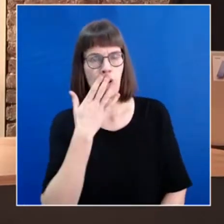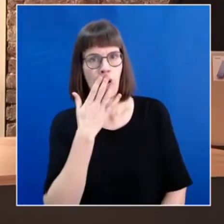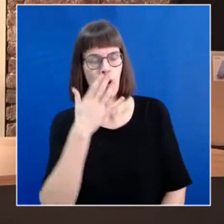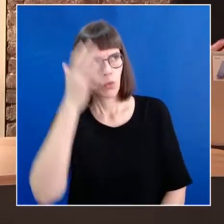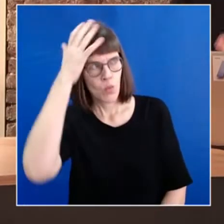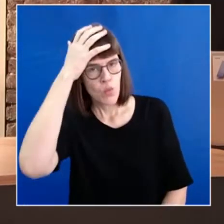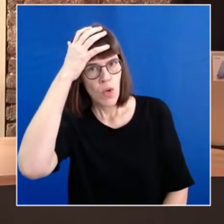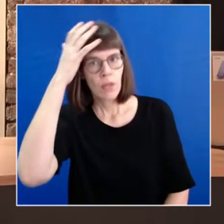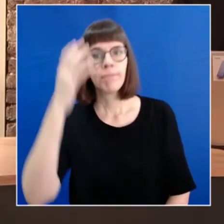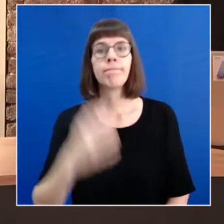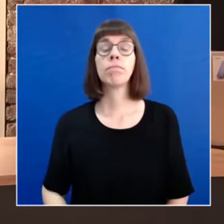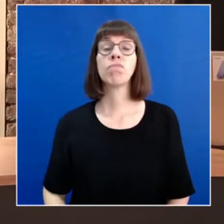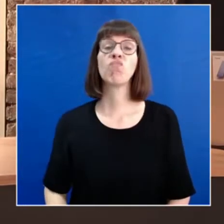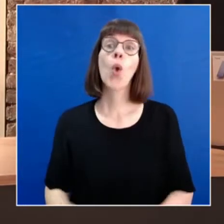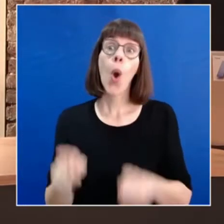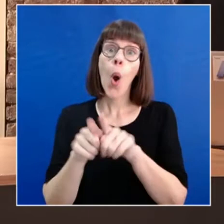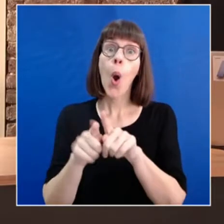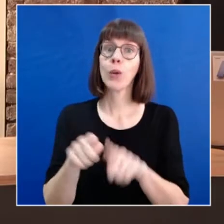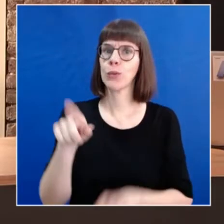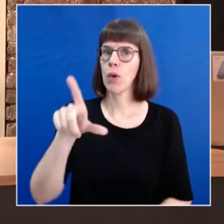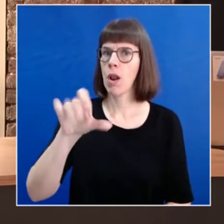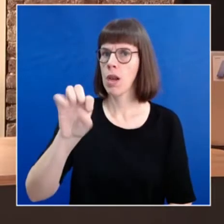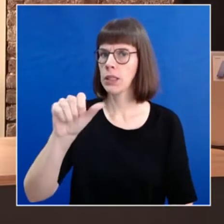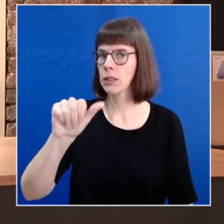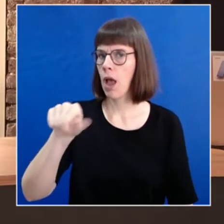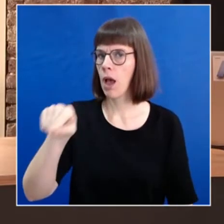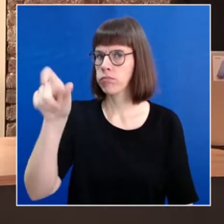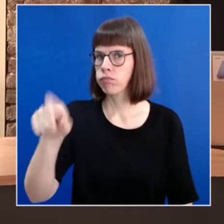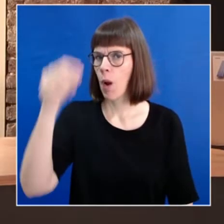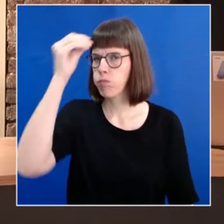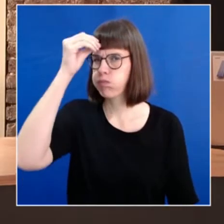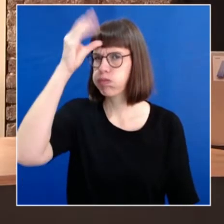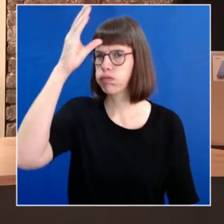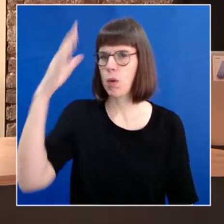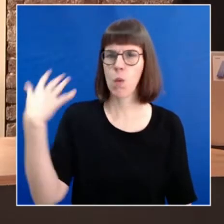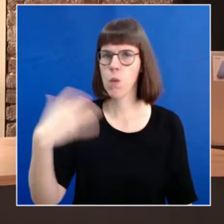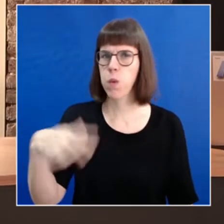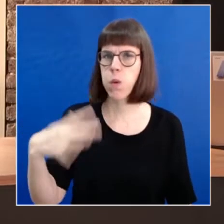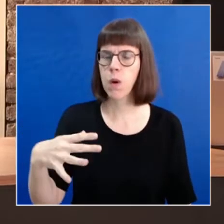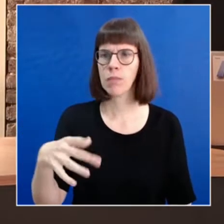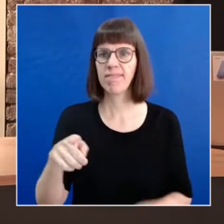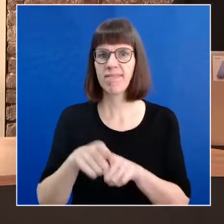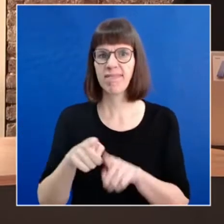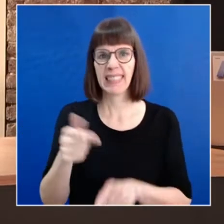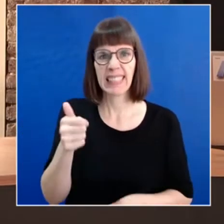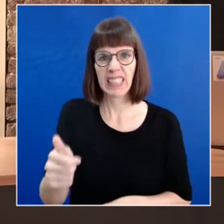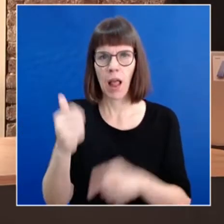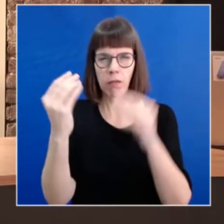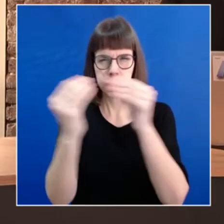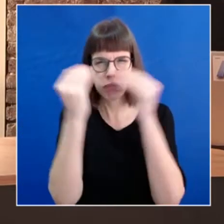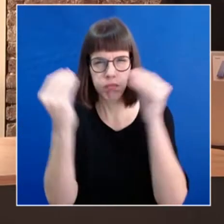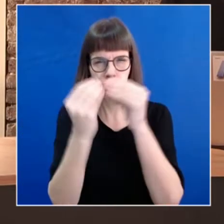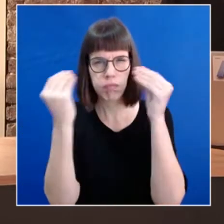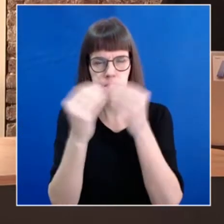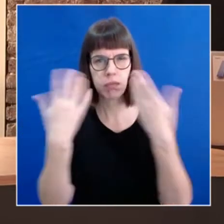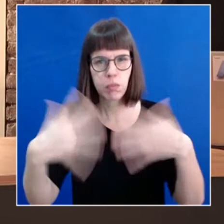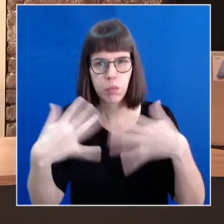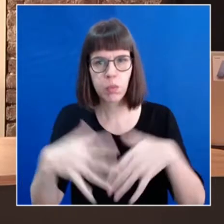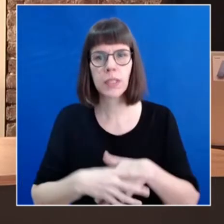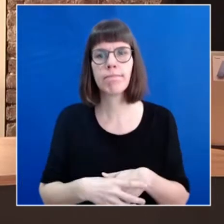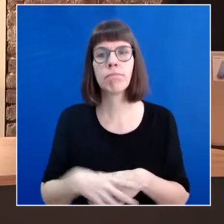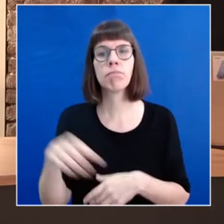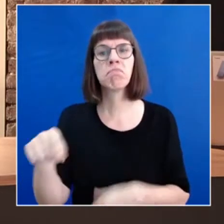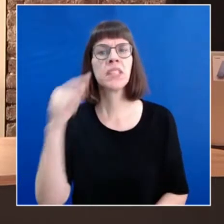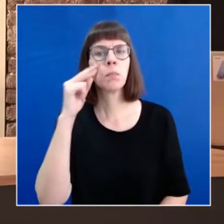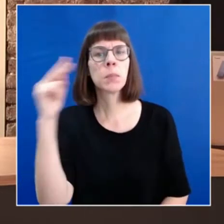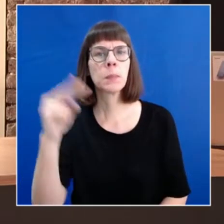too. She is clever. She is really self-taught. And Lisa has really unique views.